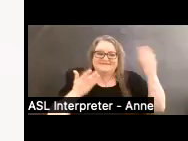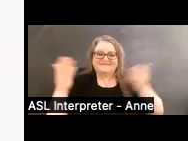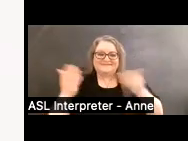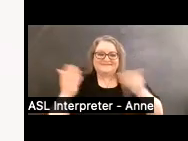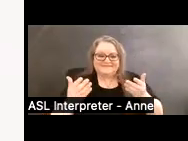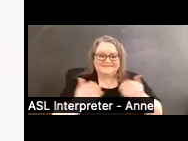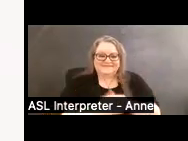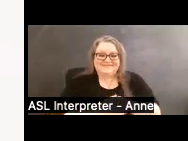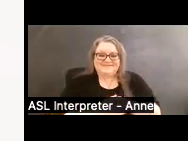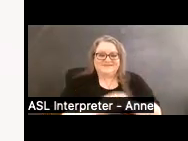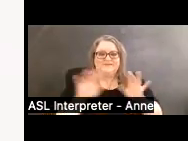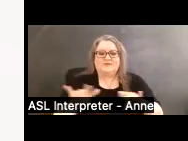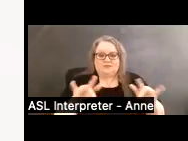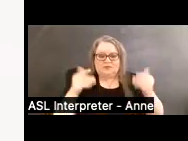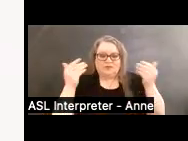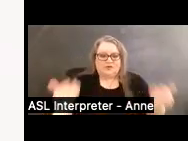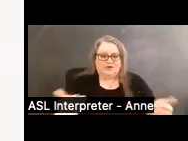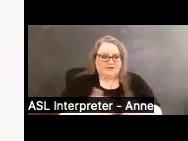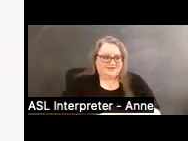Interpreters, please.